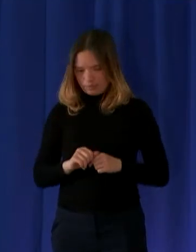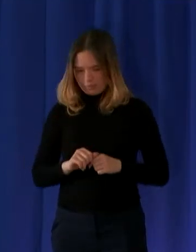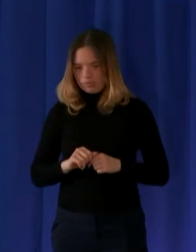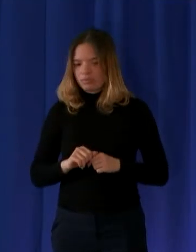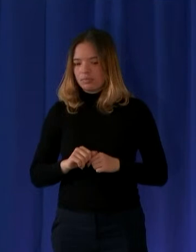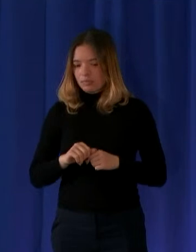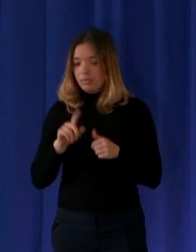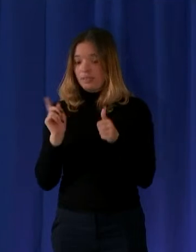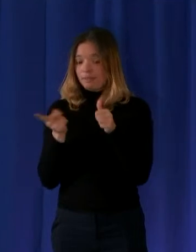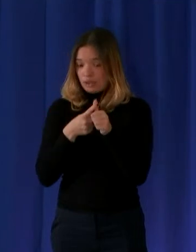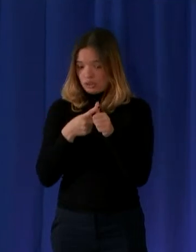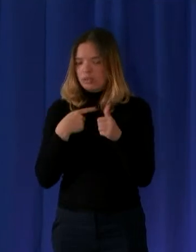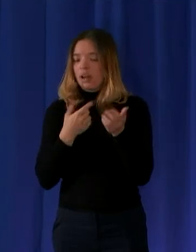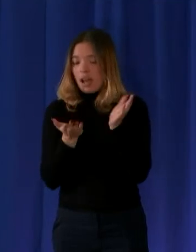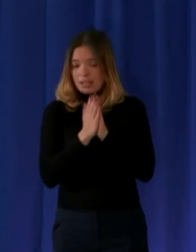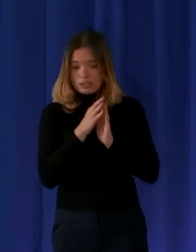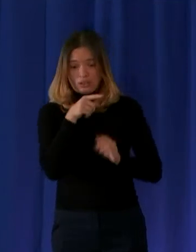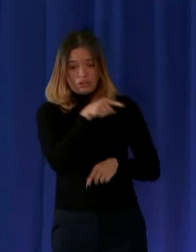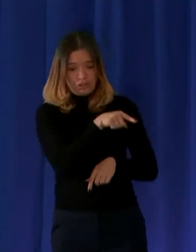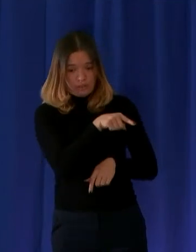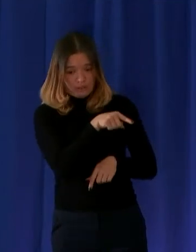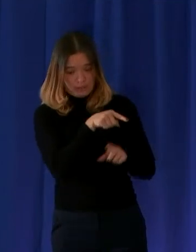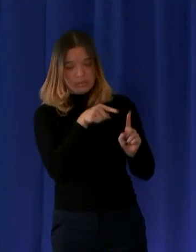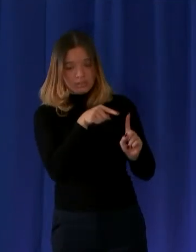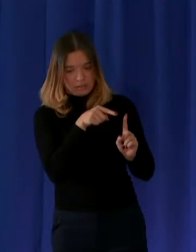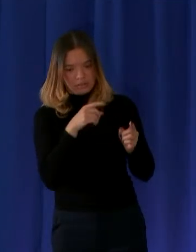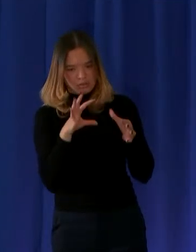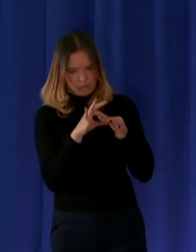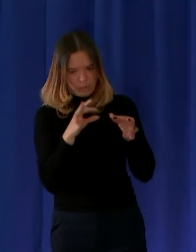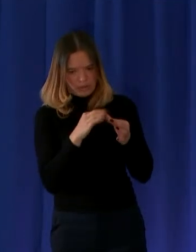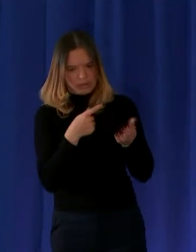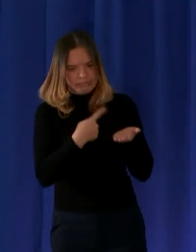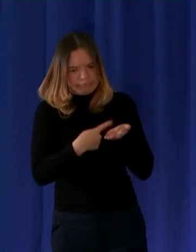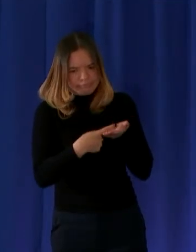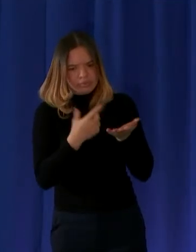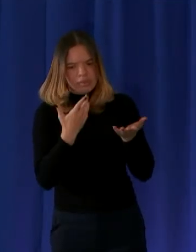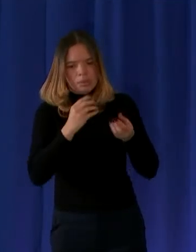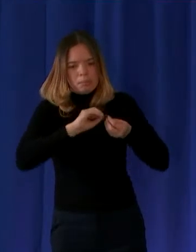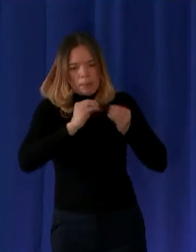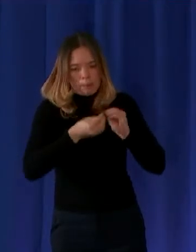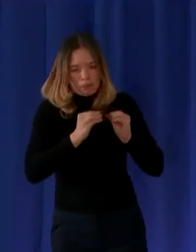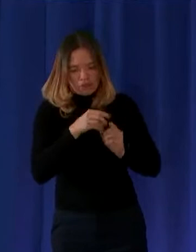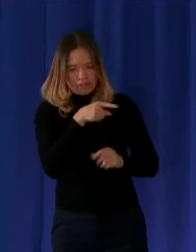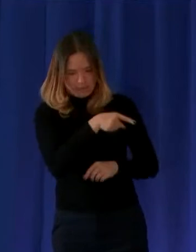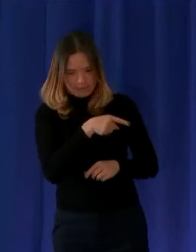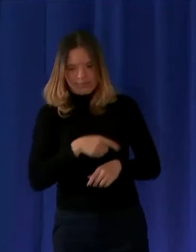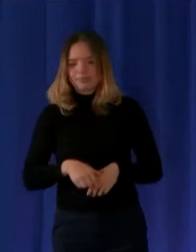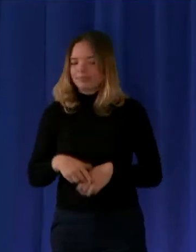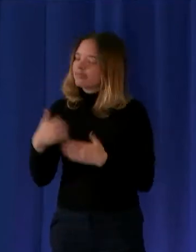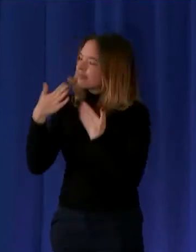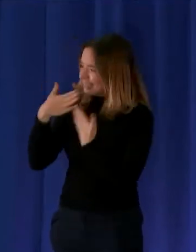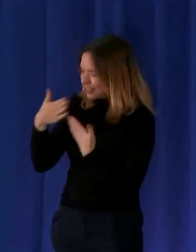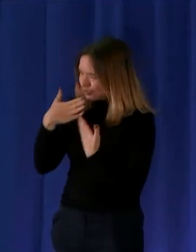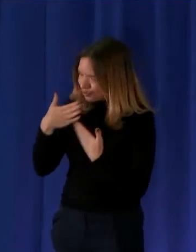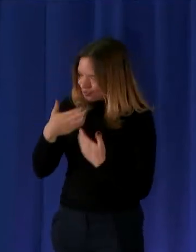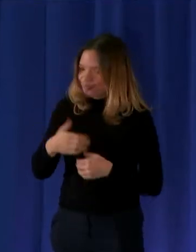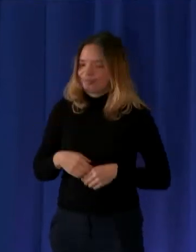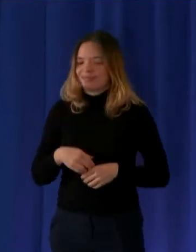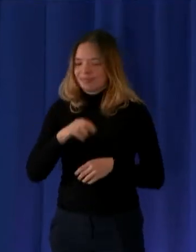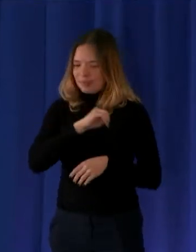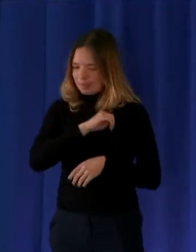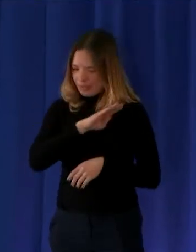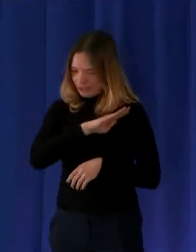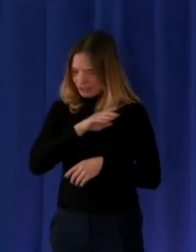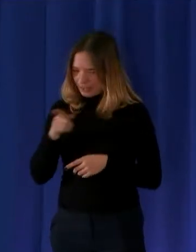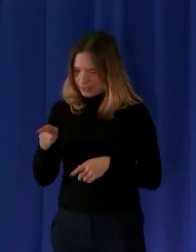Dr. Nesbitt to briefly mention our current metrics. Thank you, Madam Mayor. On our